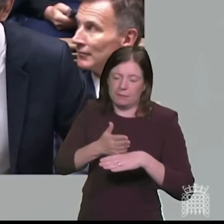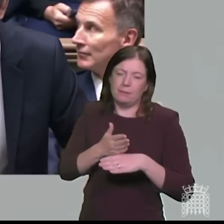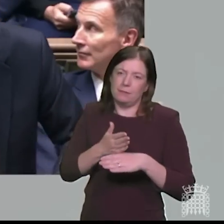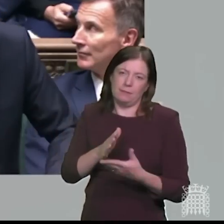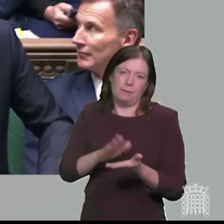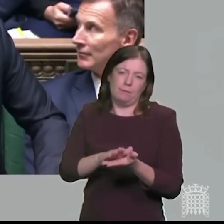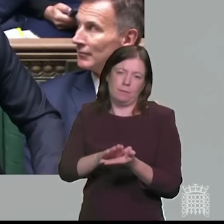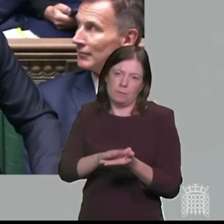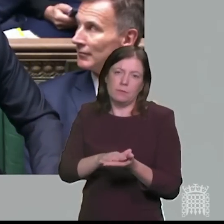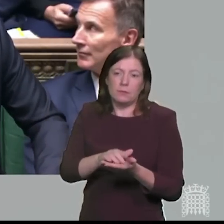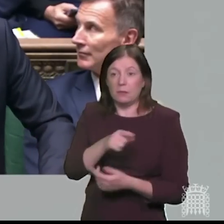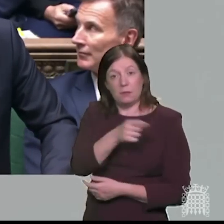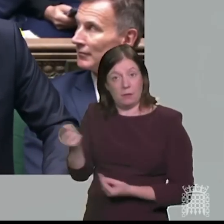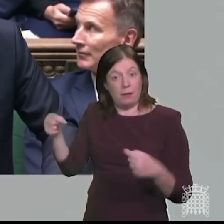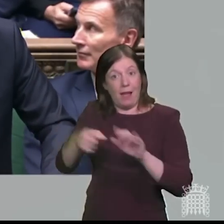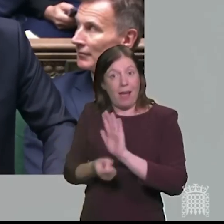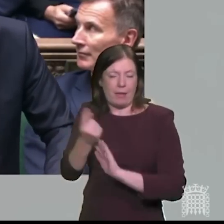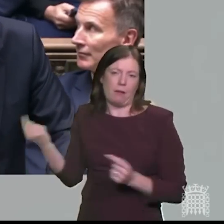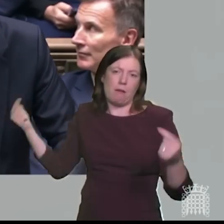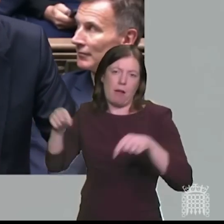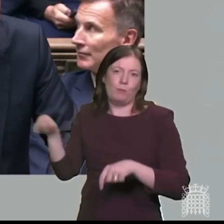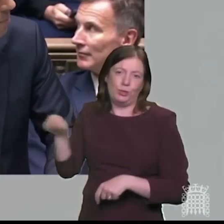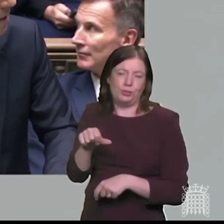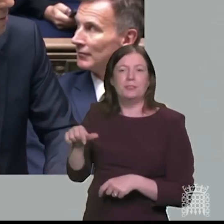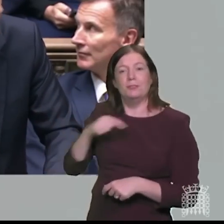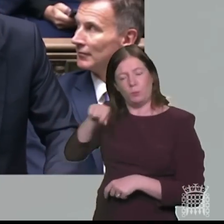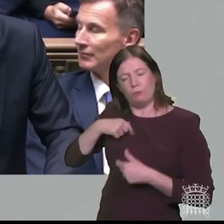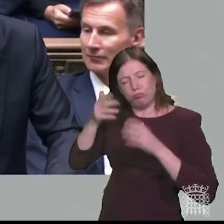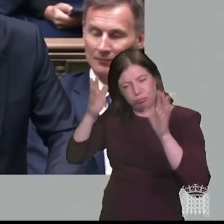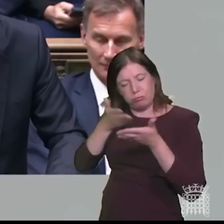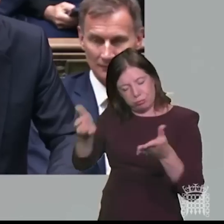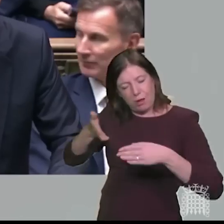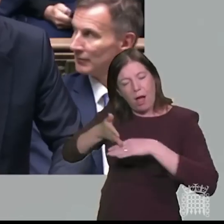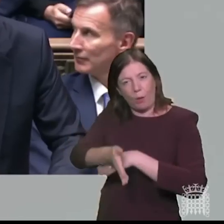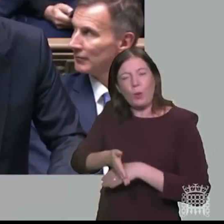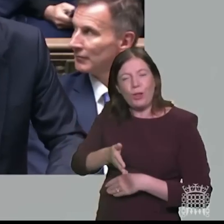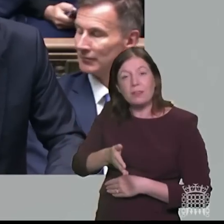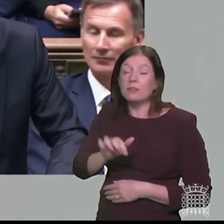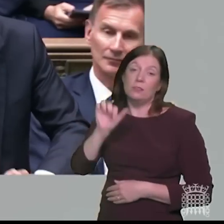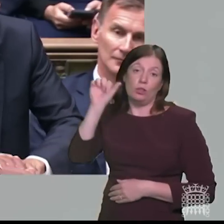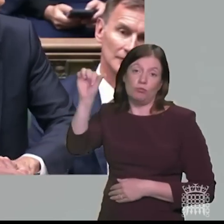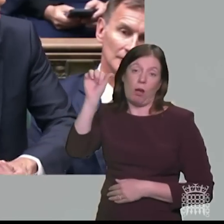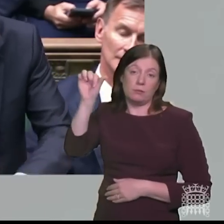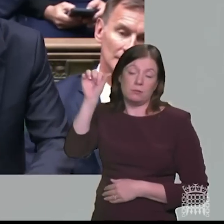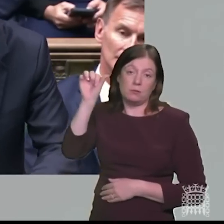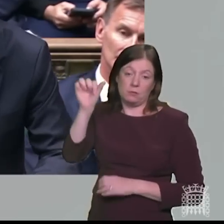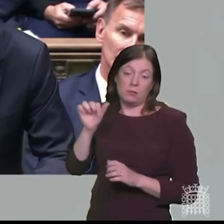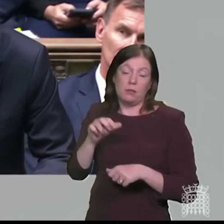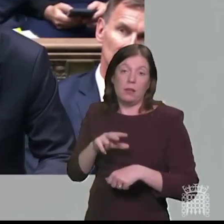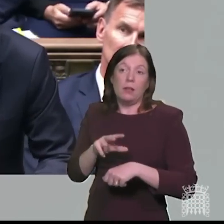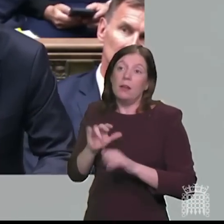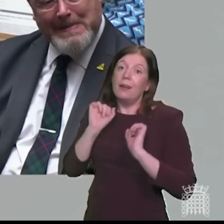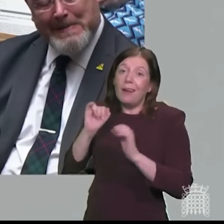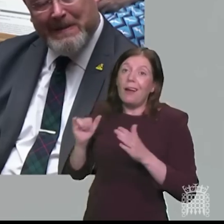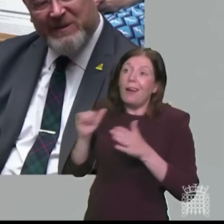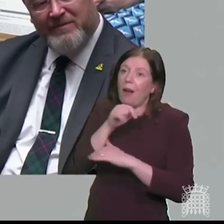to go and meet theirs later on today and pay tribute to Callum and Brittany in particular. And she's absolutely right to highlight the importance of the